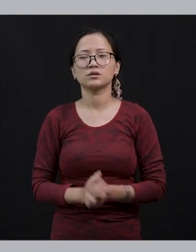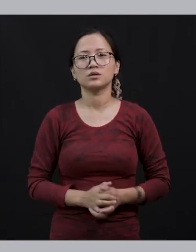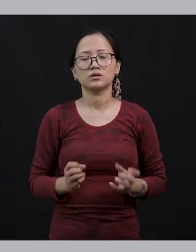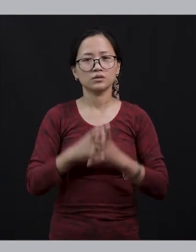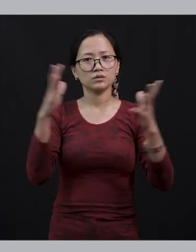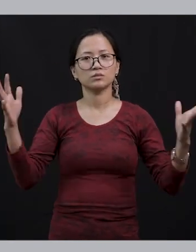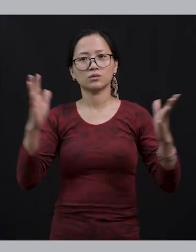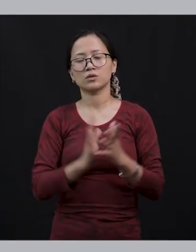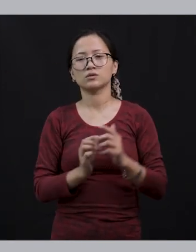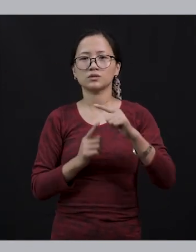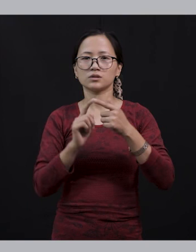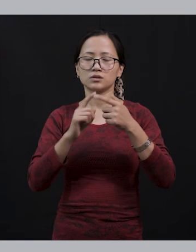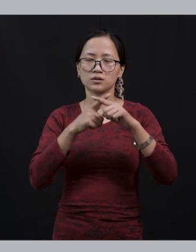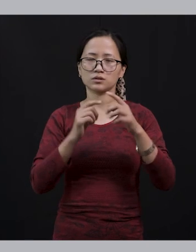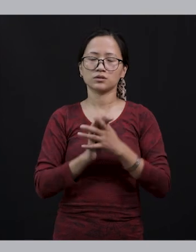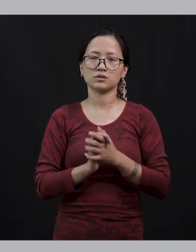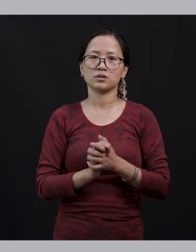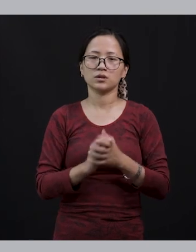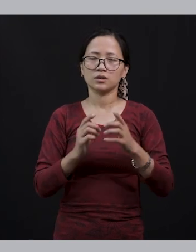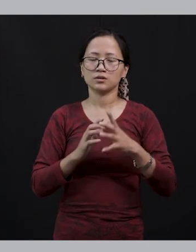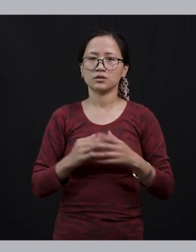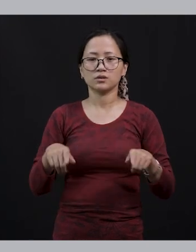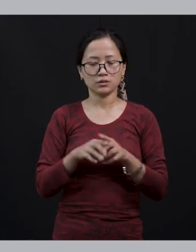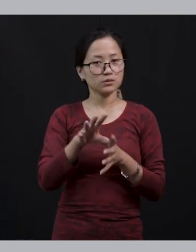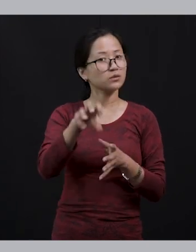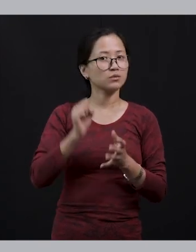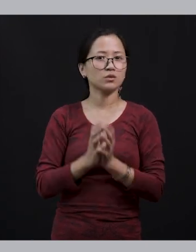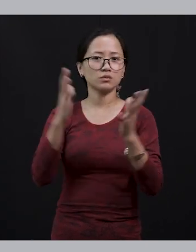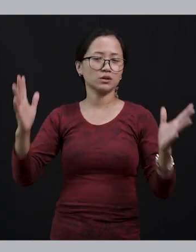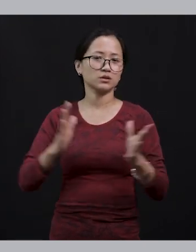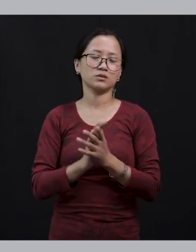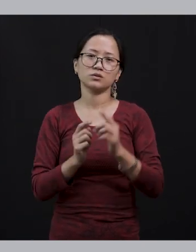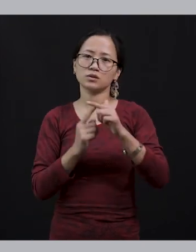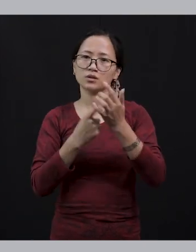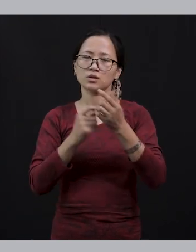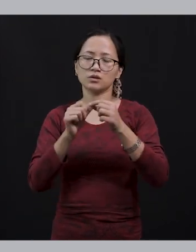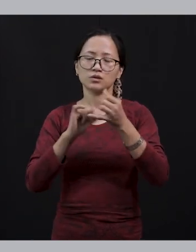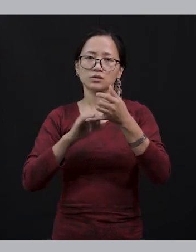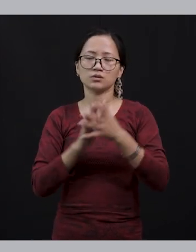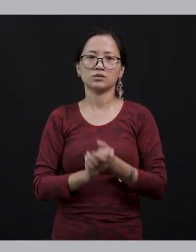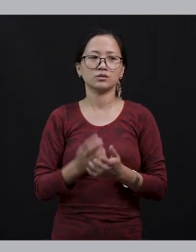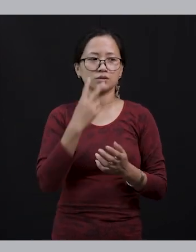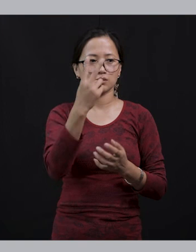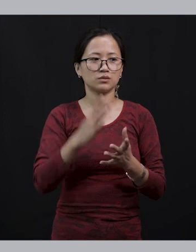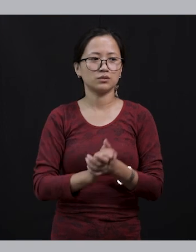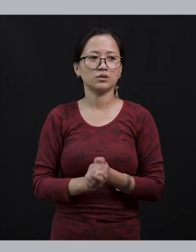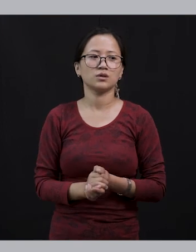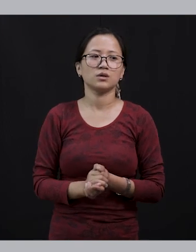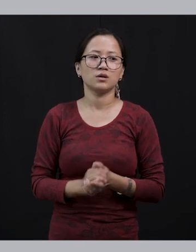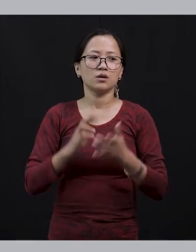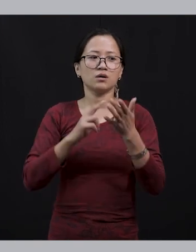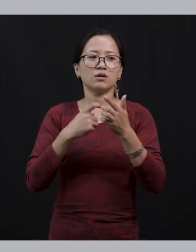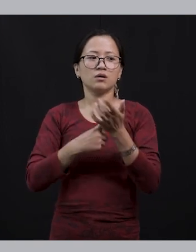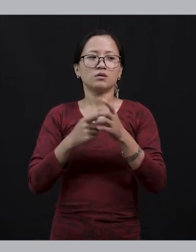agriculture, the more tax and the more money you get into the treasury. He attacked and captured Ranthambore and Chittor. Now Chittor is